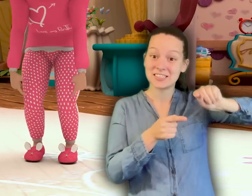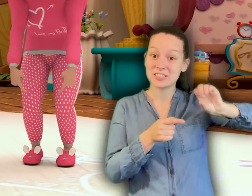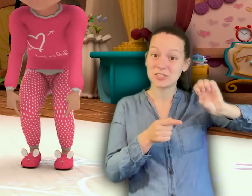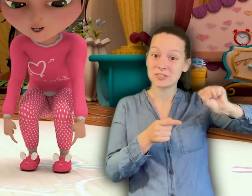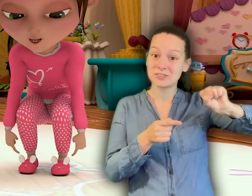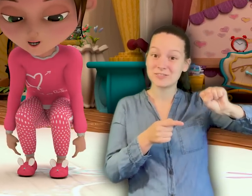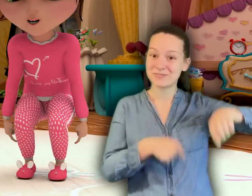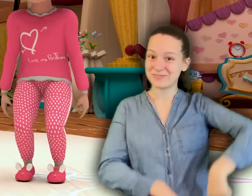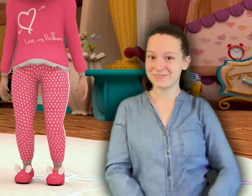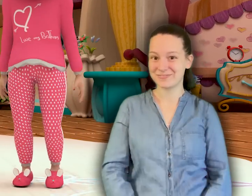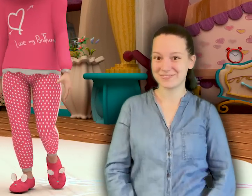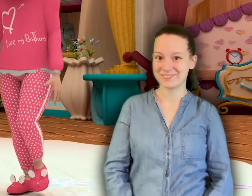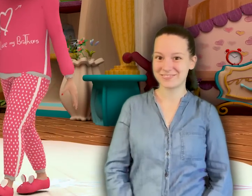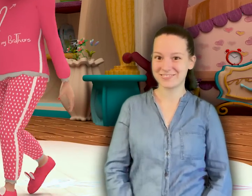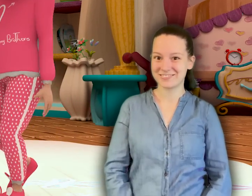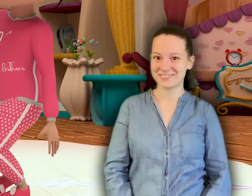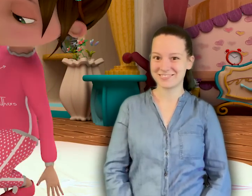toes knees and